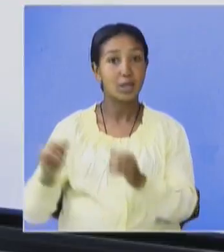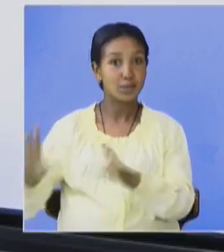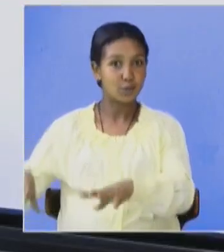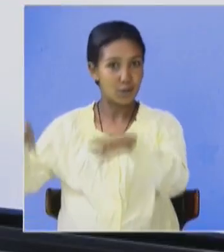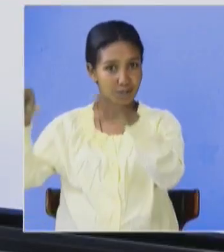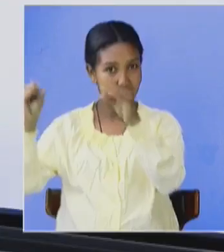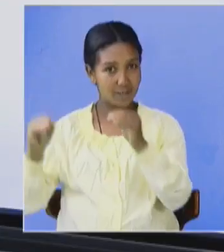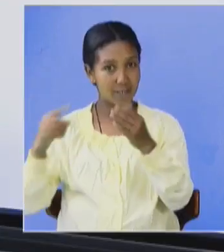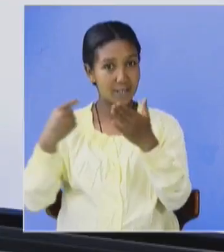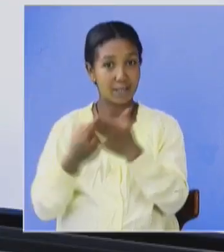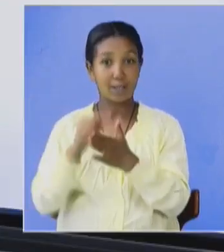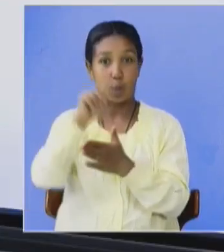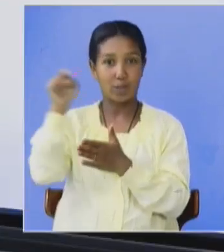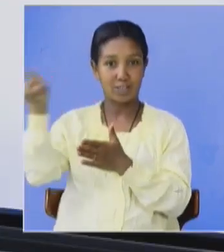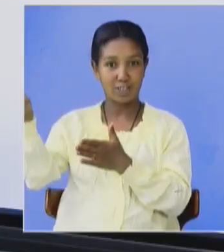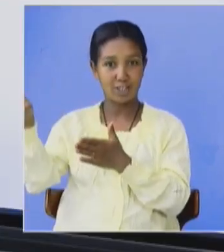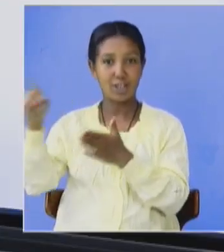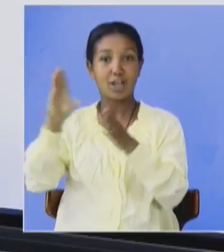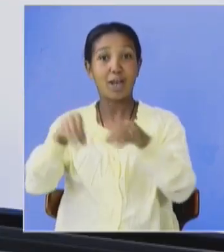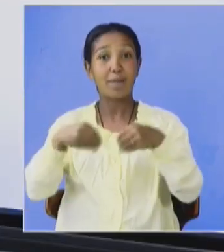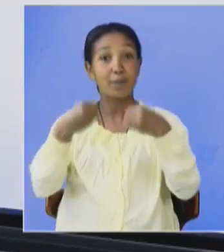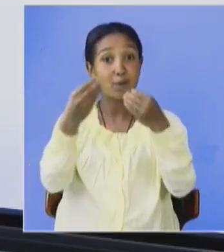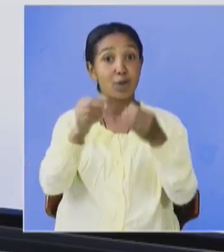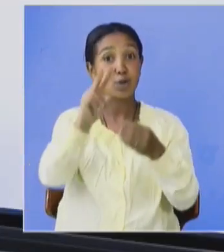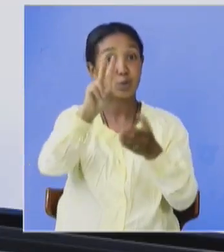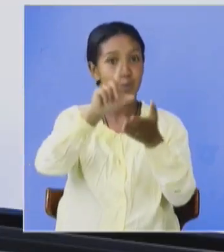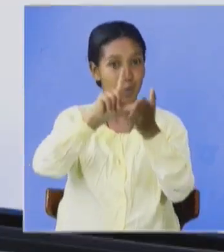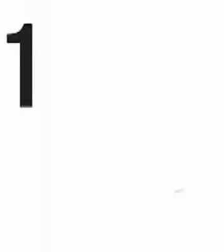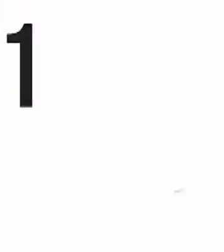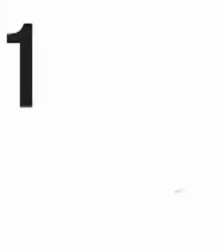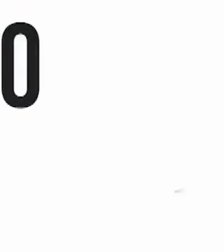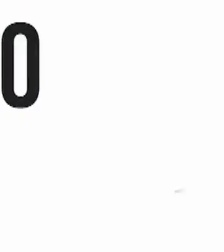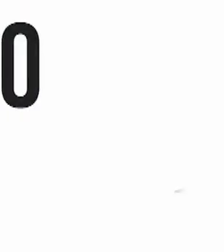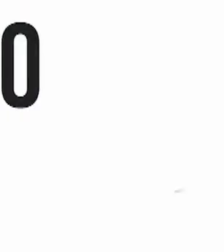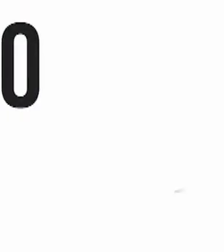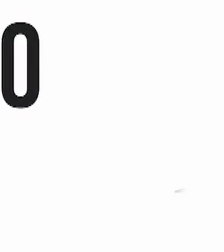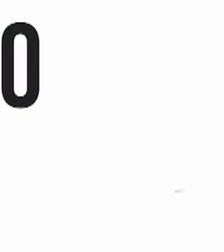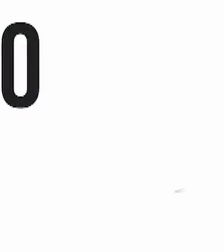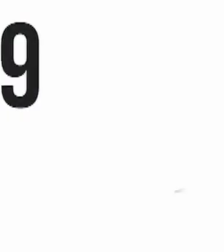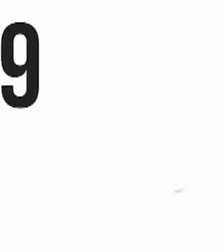Students, here is the question. Let me give you 2 minutes and I will be back.